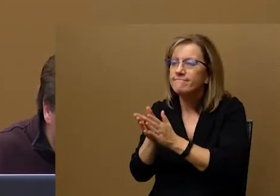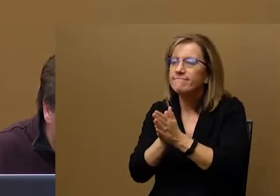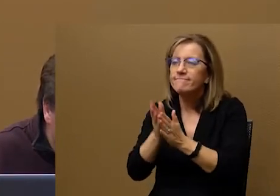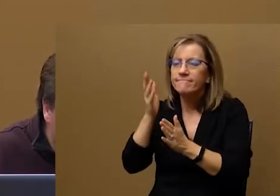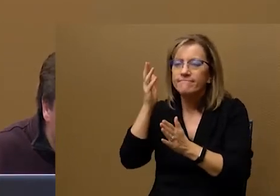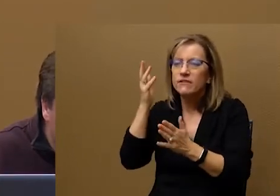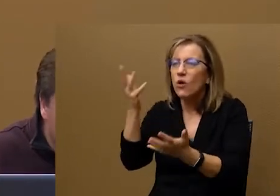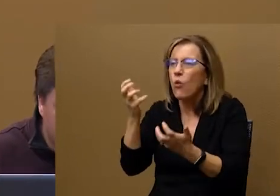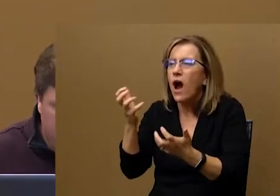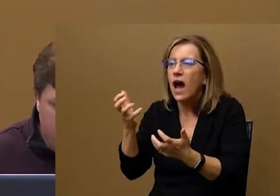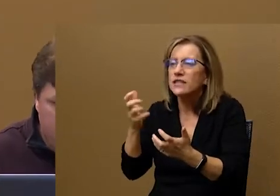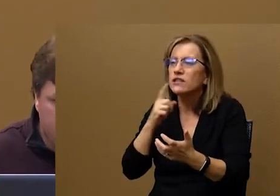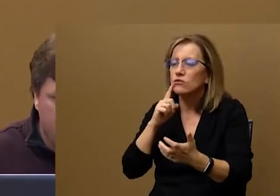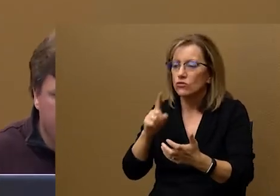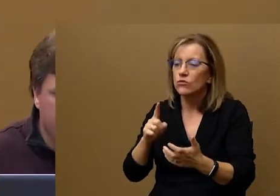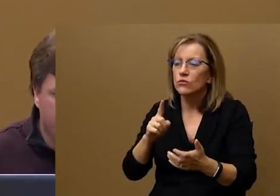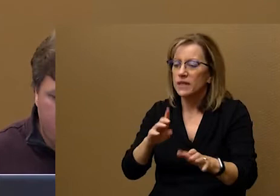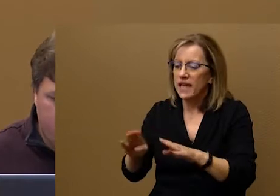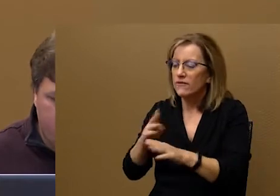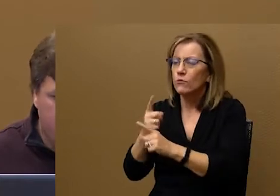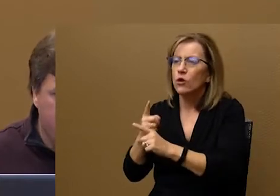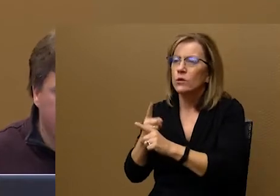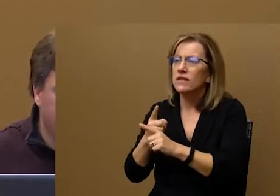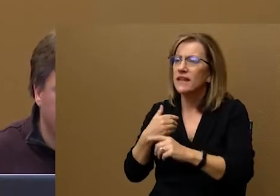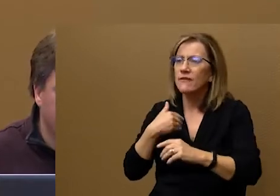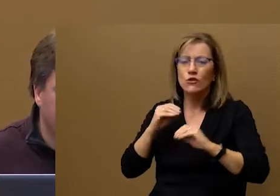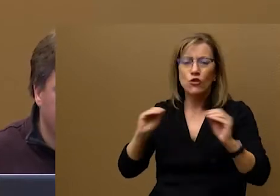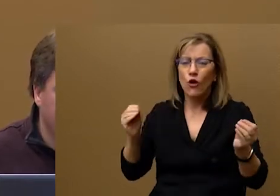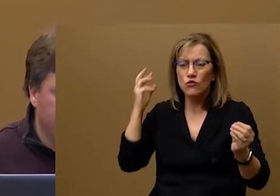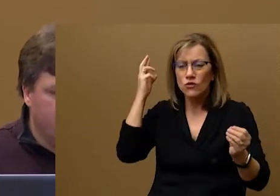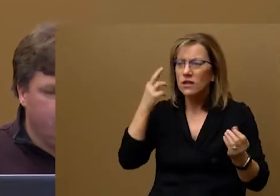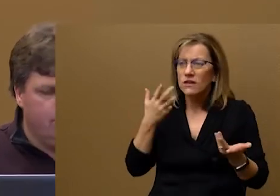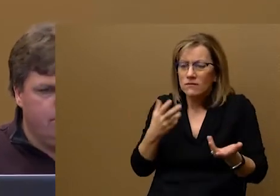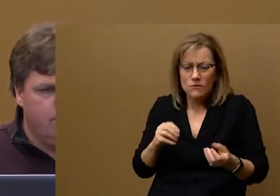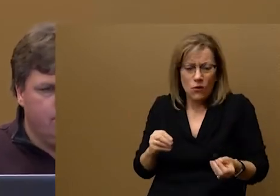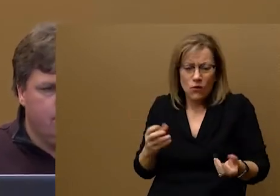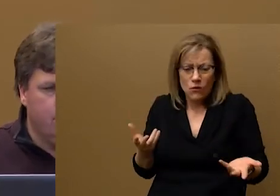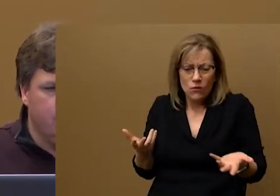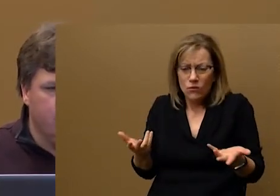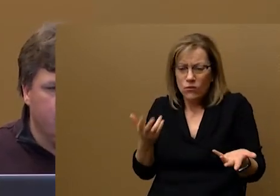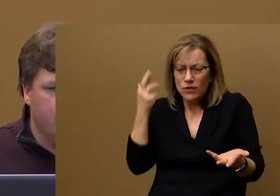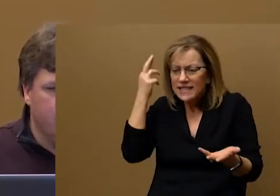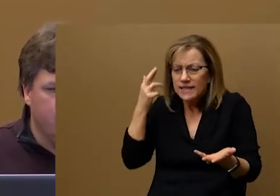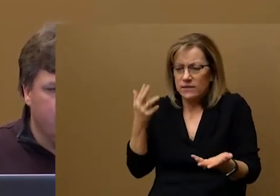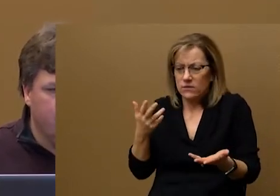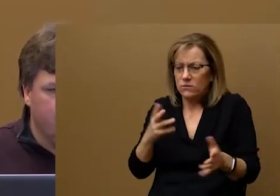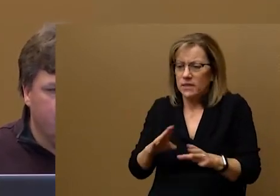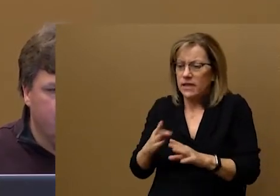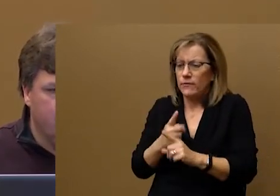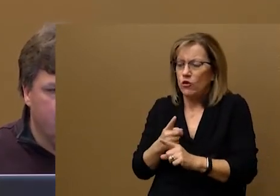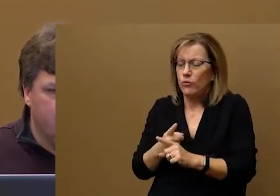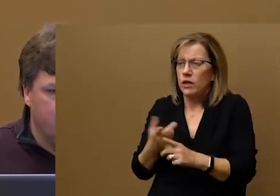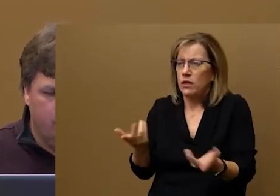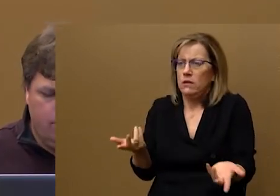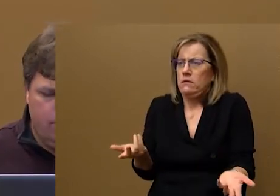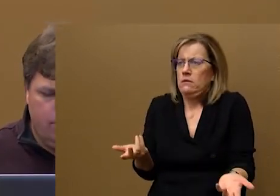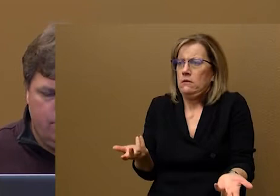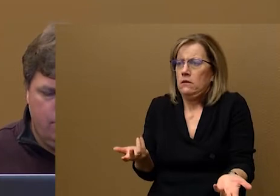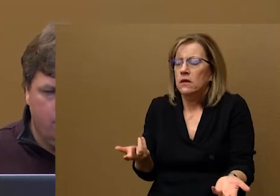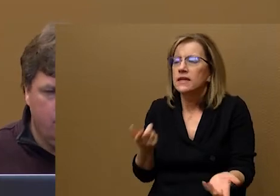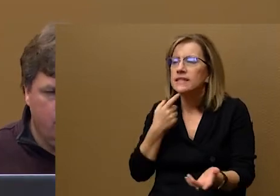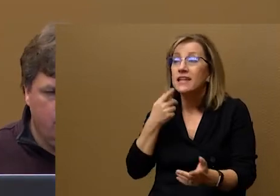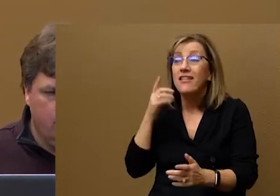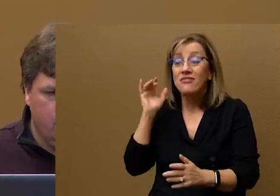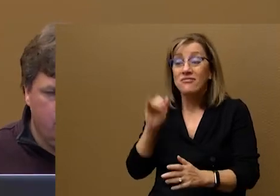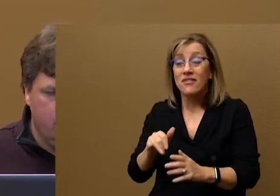It's lack of desire to behave appropriately. And he says that model,